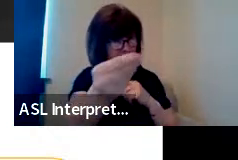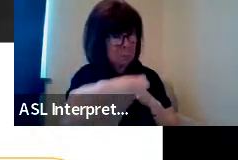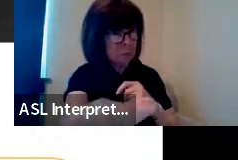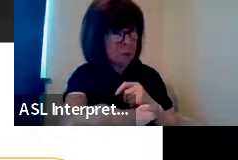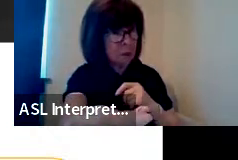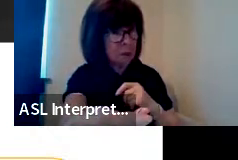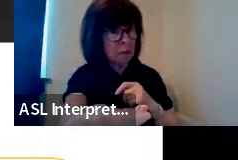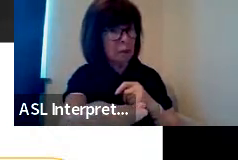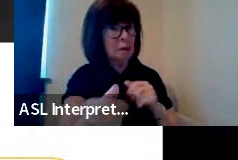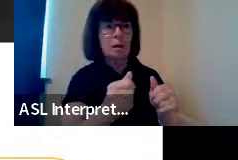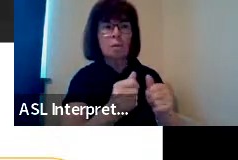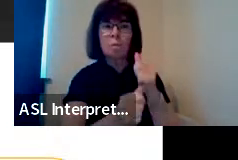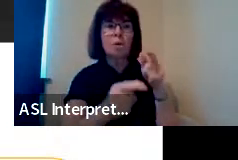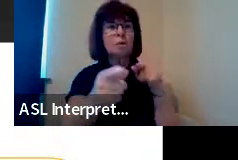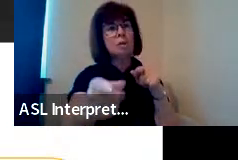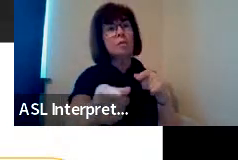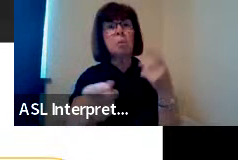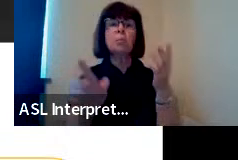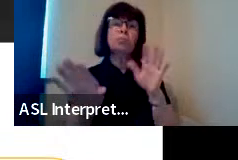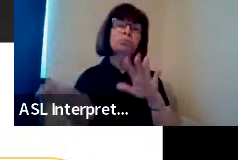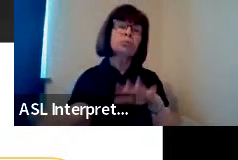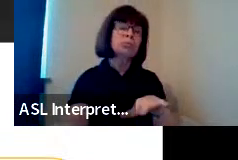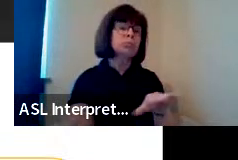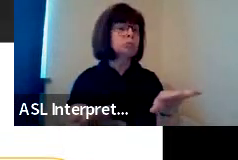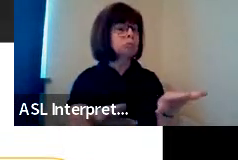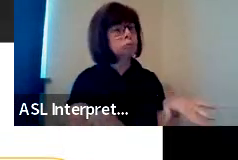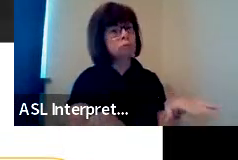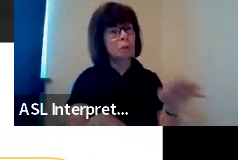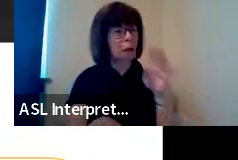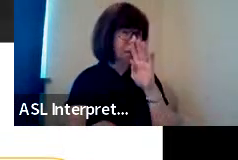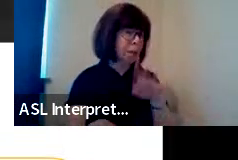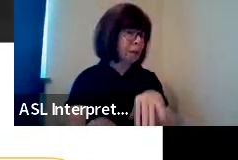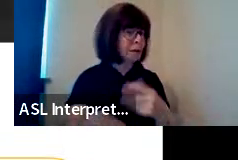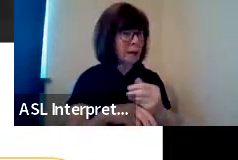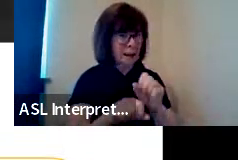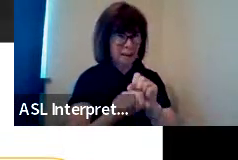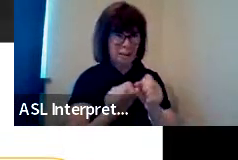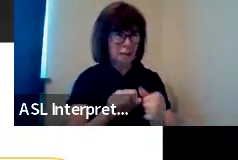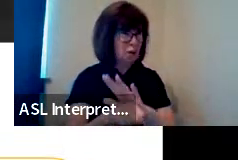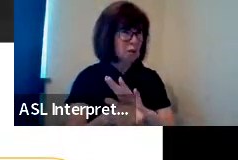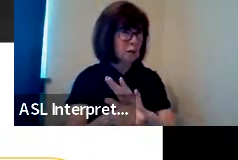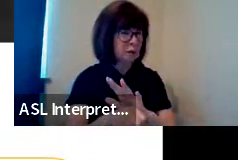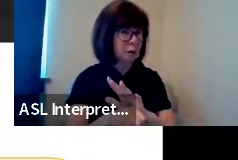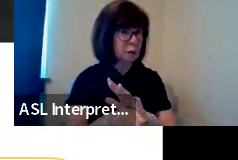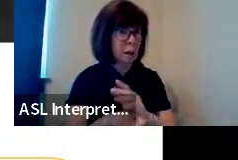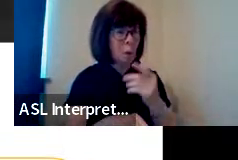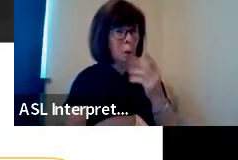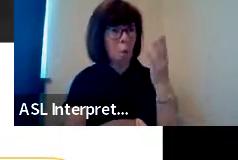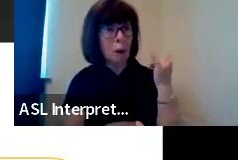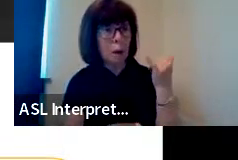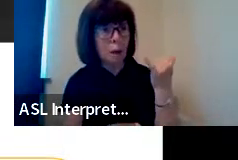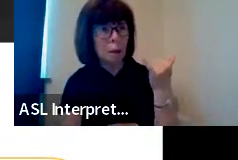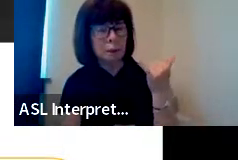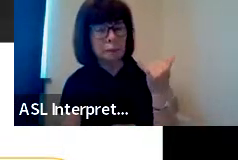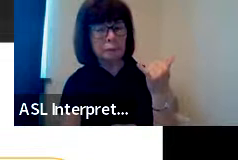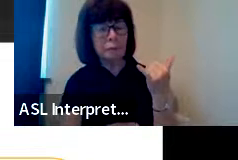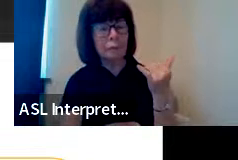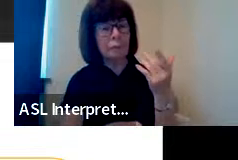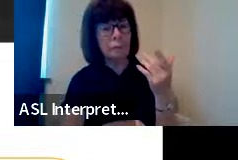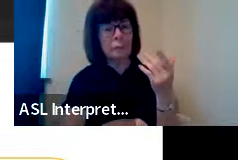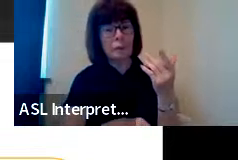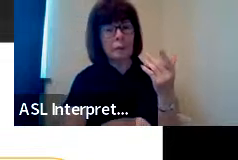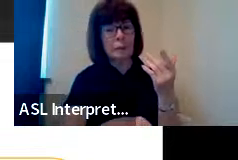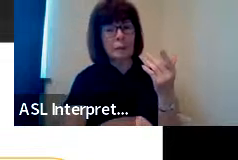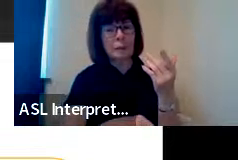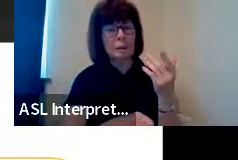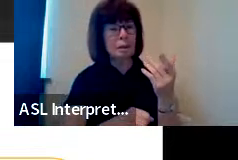have such a nonchalant attitude about COVID now because of hearing it from so